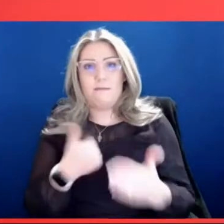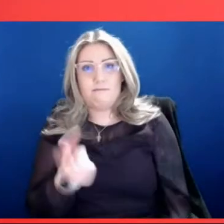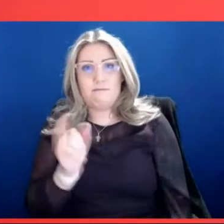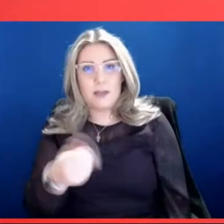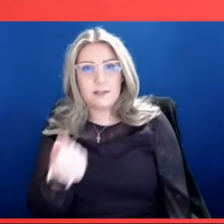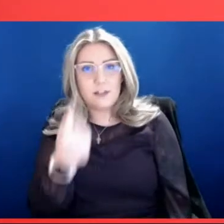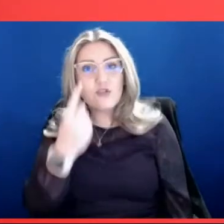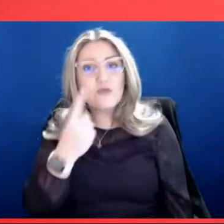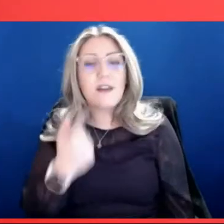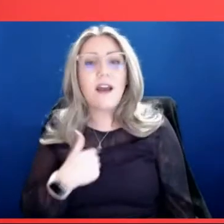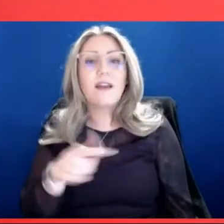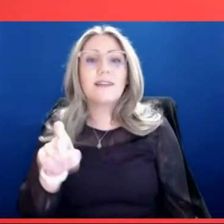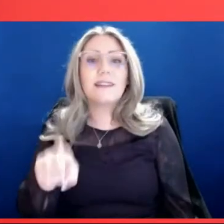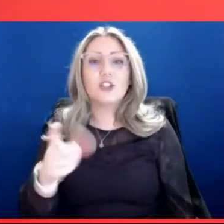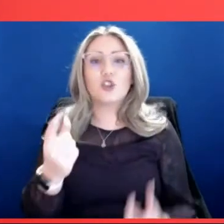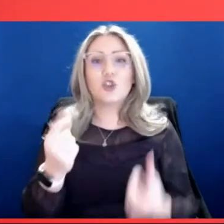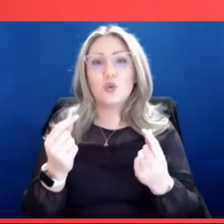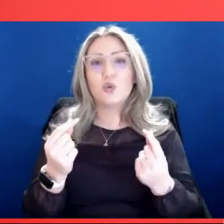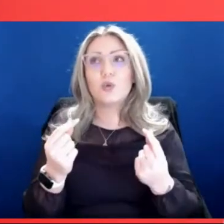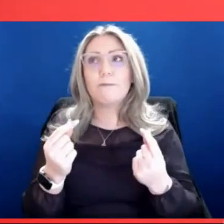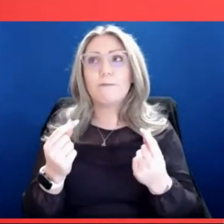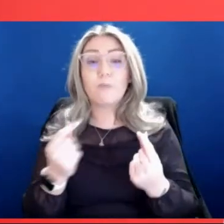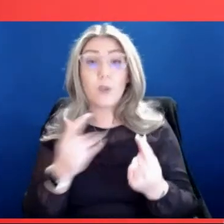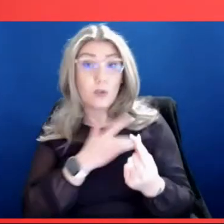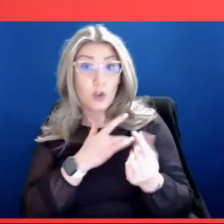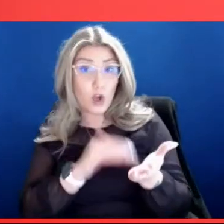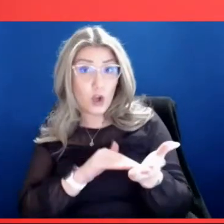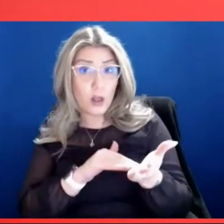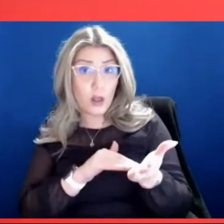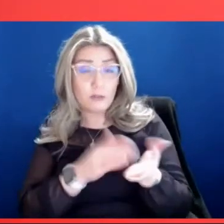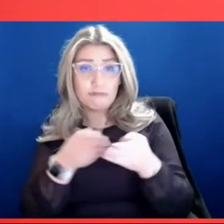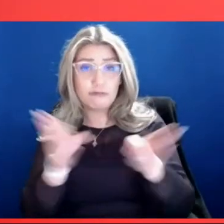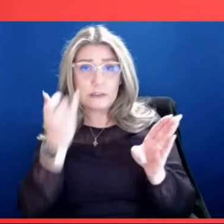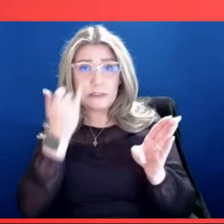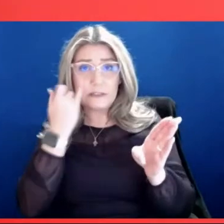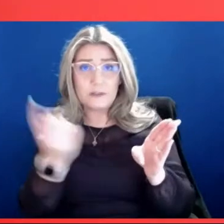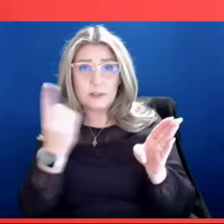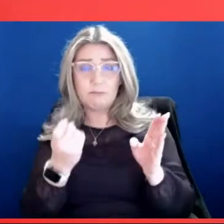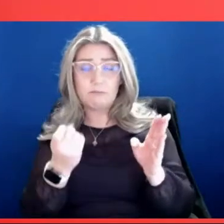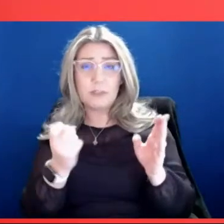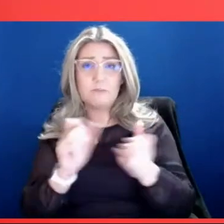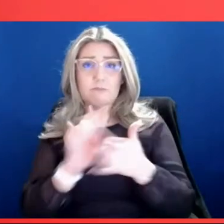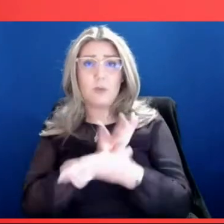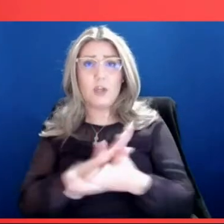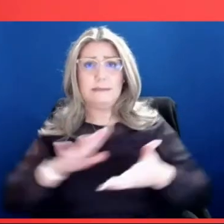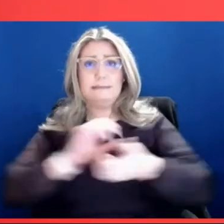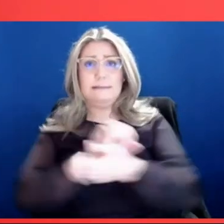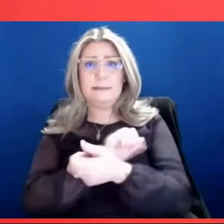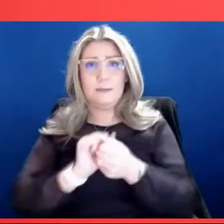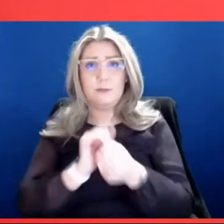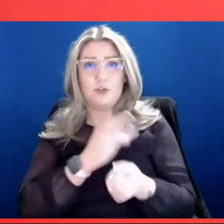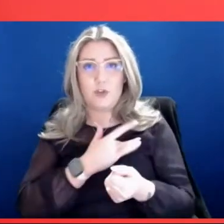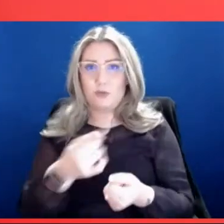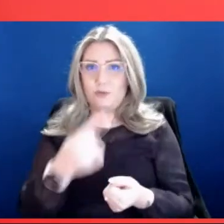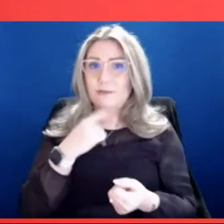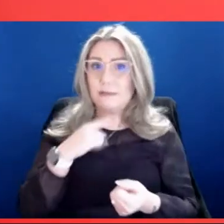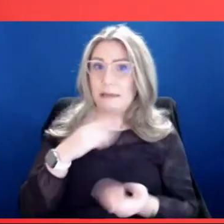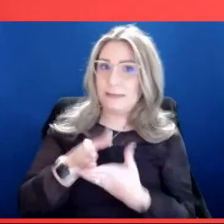don't, cardiologists, generally, if something's causing damage to the heart, you say, stop doing it, you know.